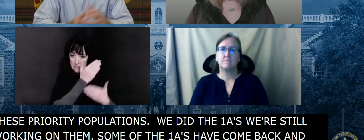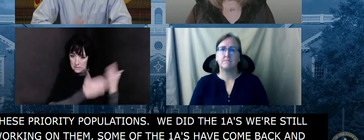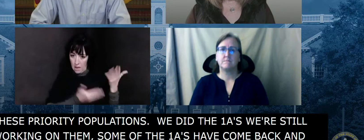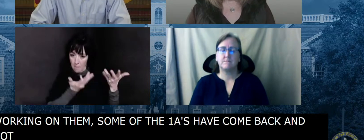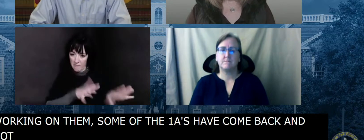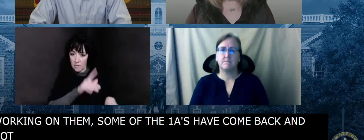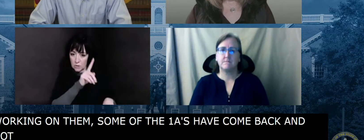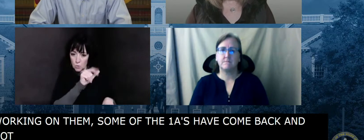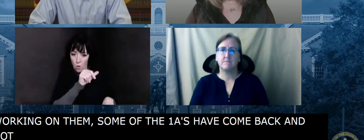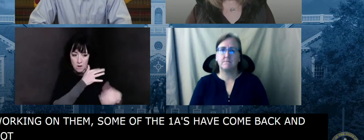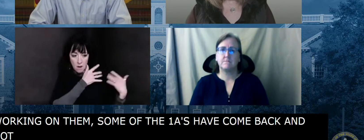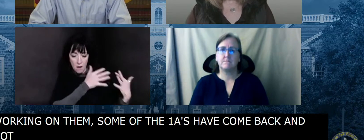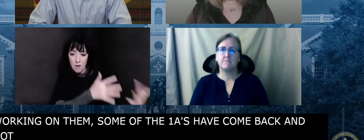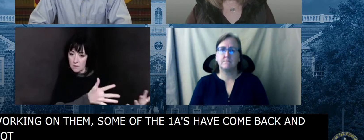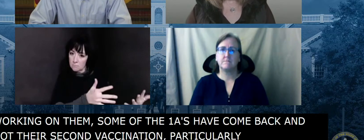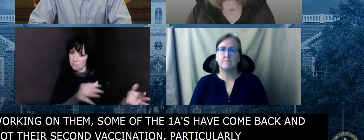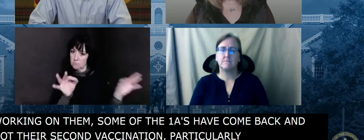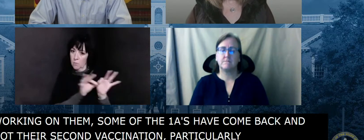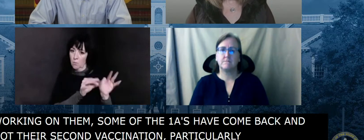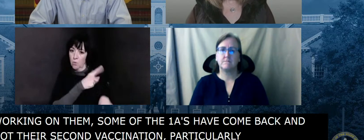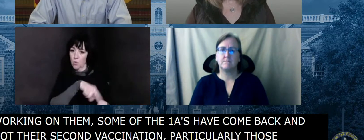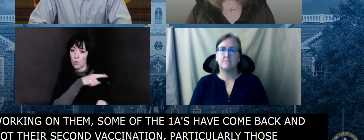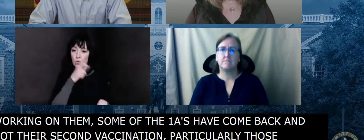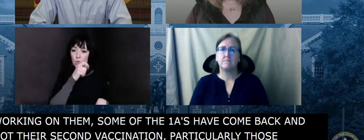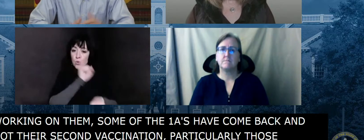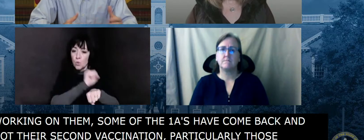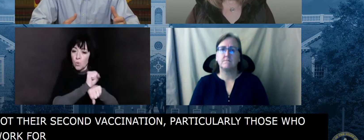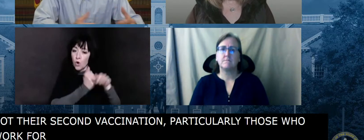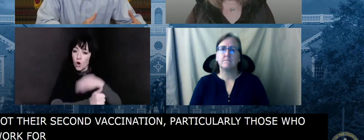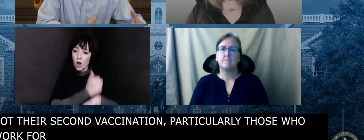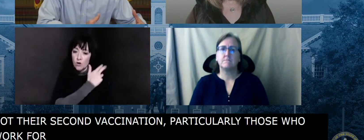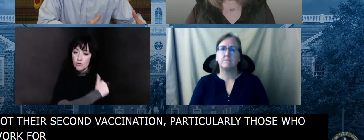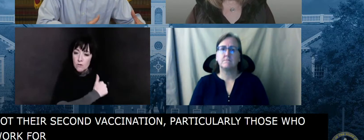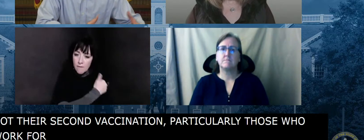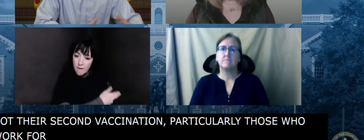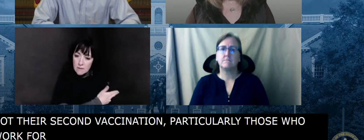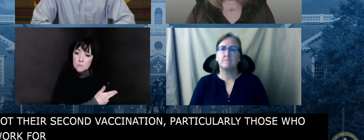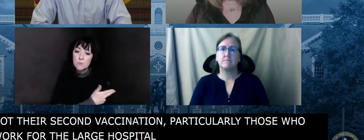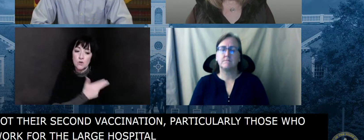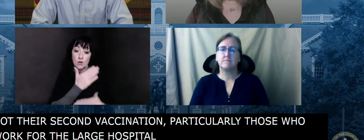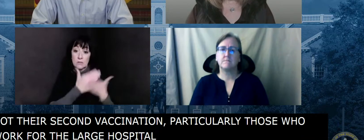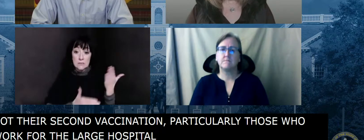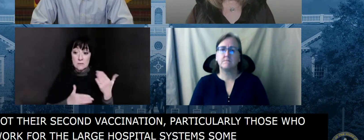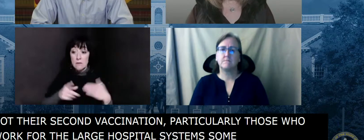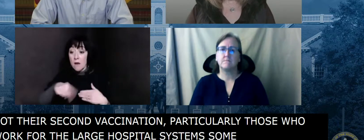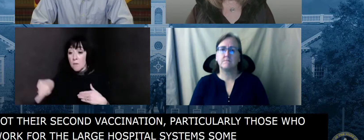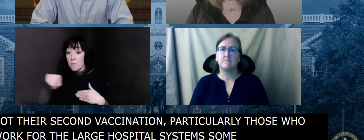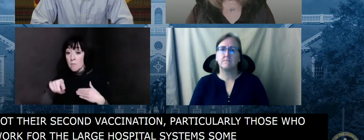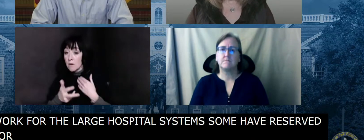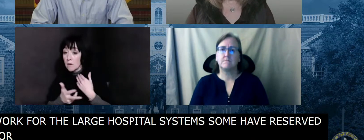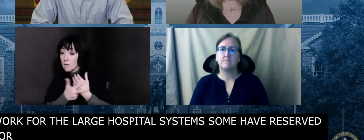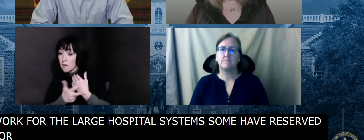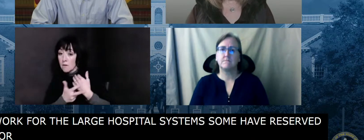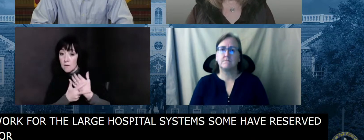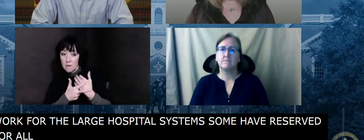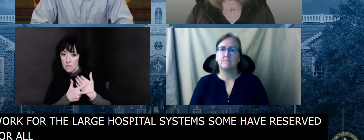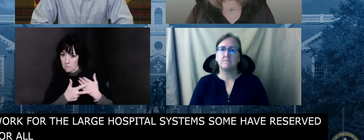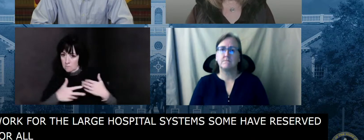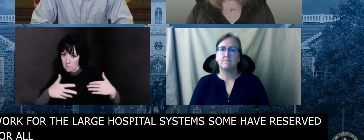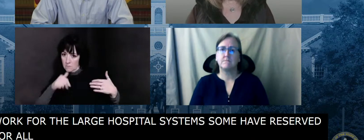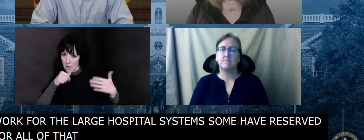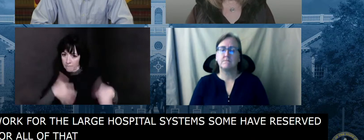particularly those that work for the large hospital system. Some have reserved for all of that.